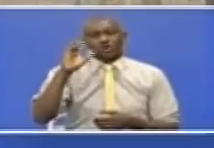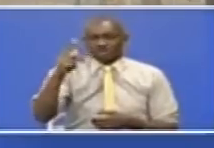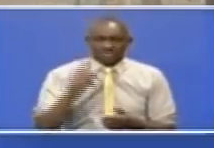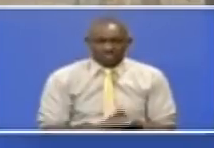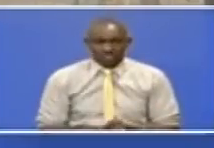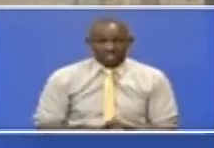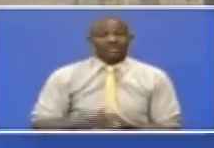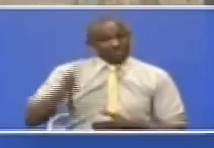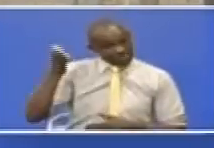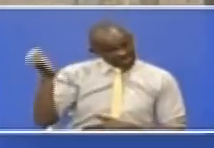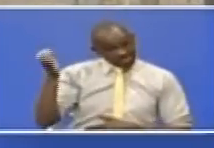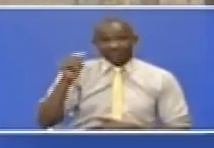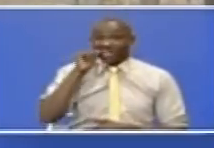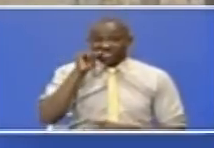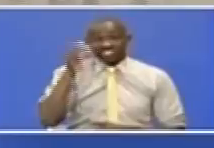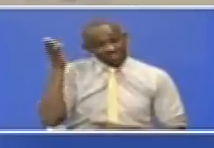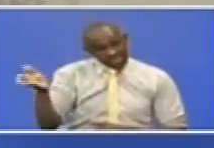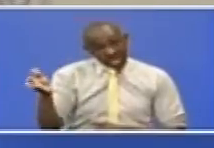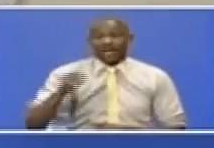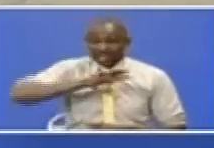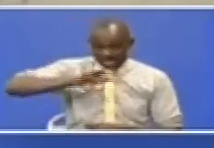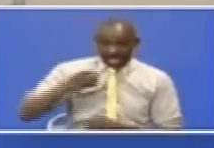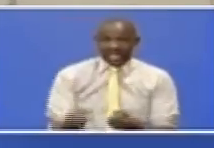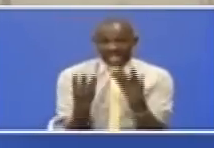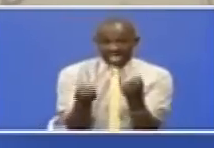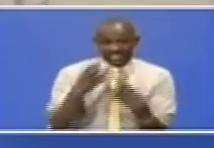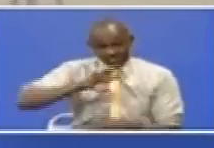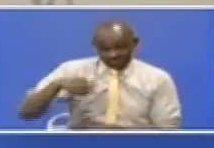We're producing beef off the land, off the grass.